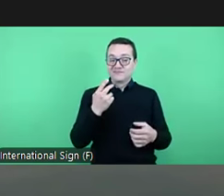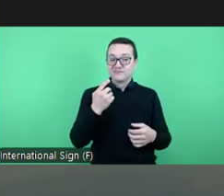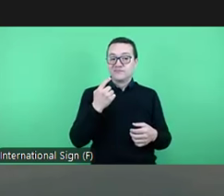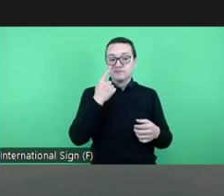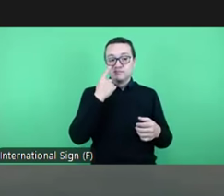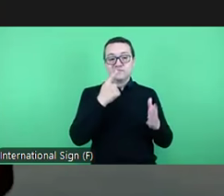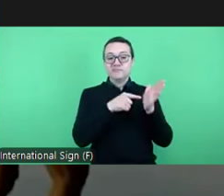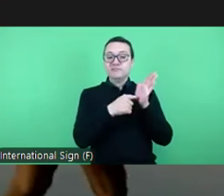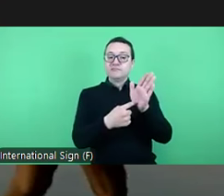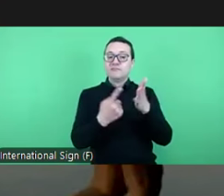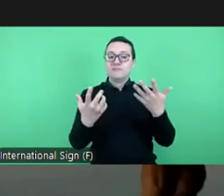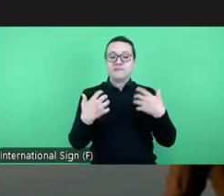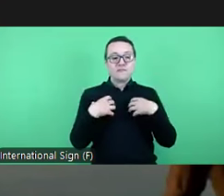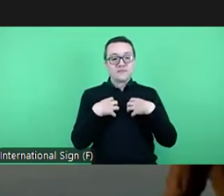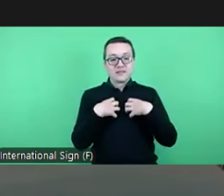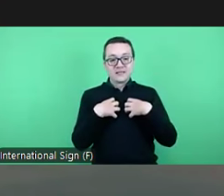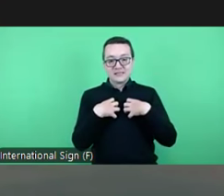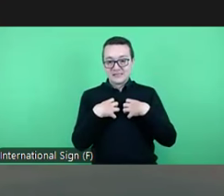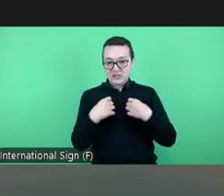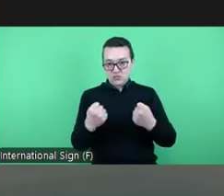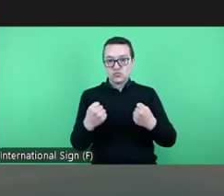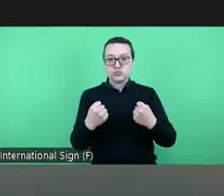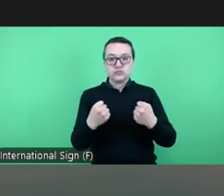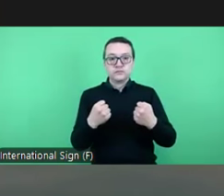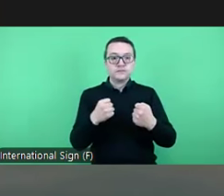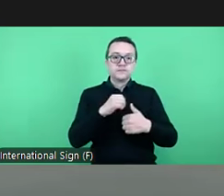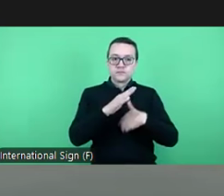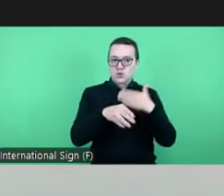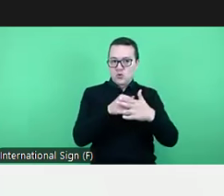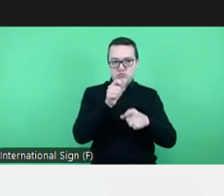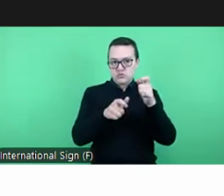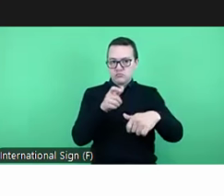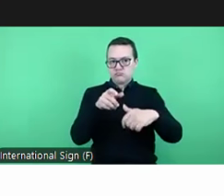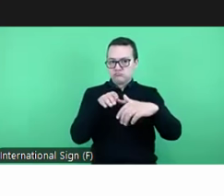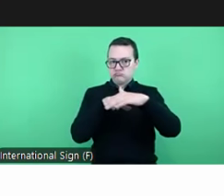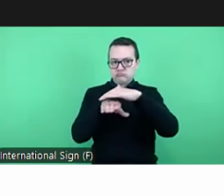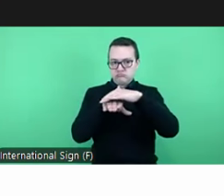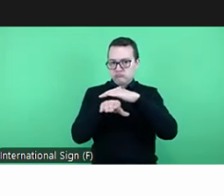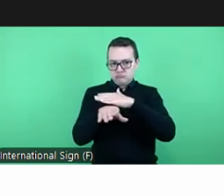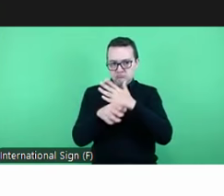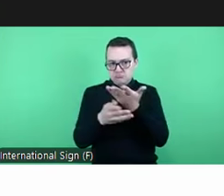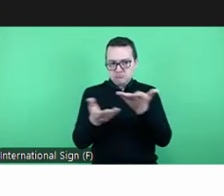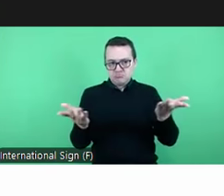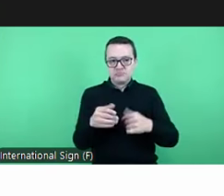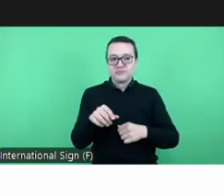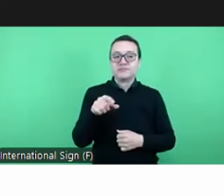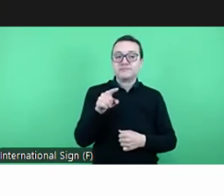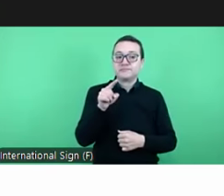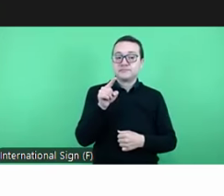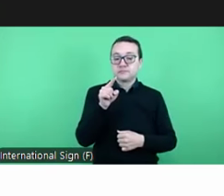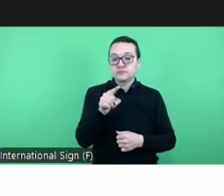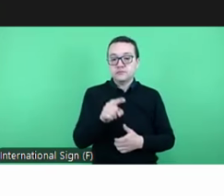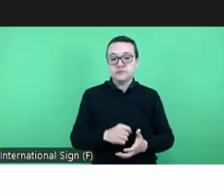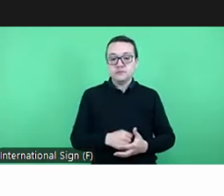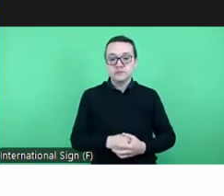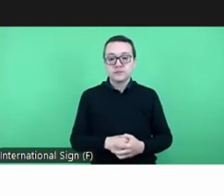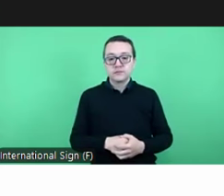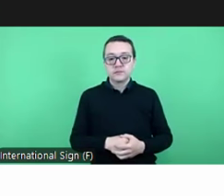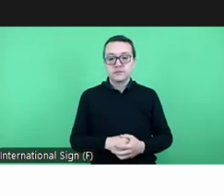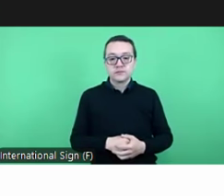health. todos têm direito à saúde, Now, né? in the E é um matter dever of estatal. health in Brazil, it Isso is está considered a right of